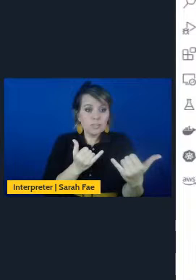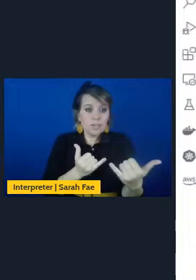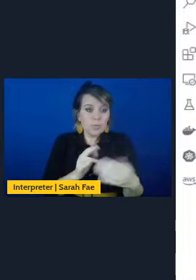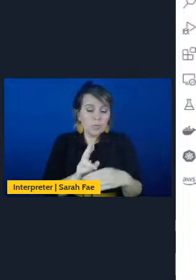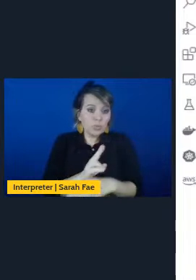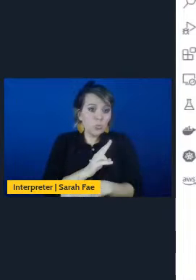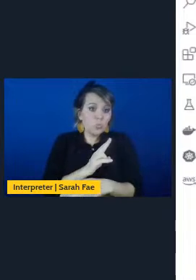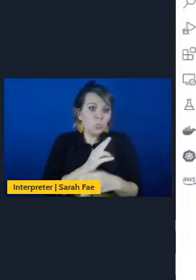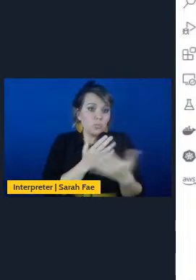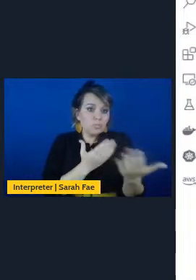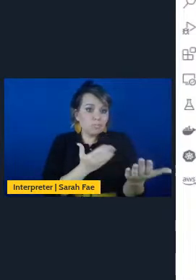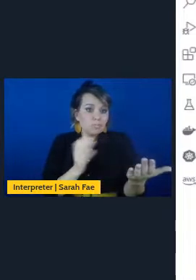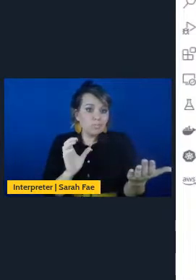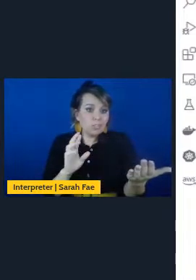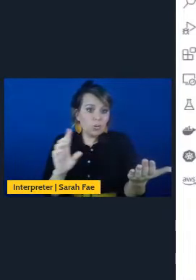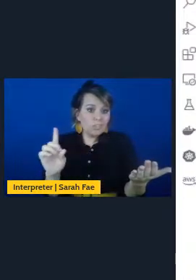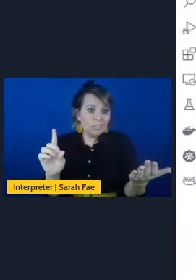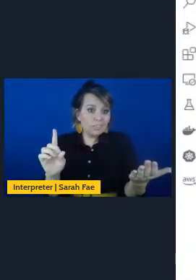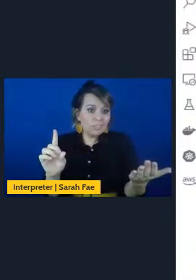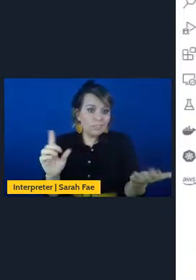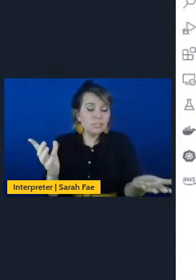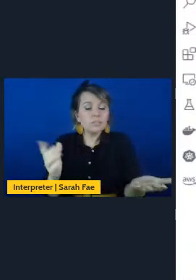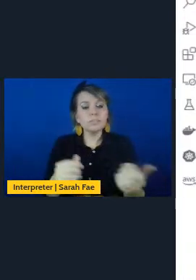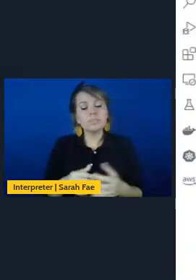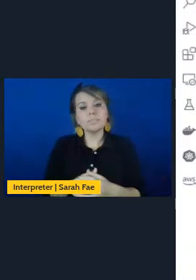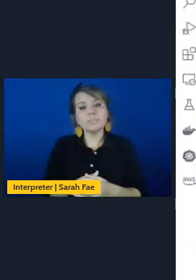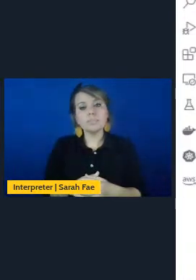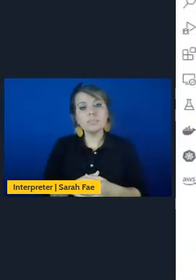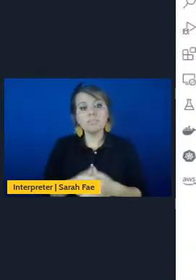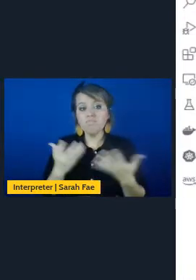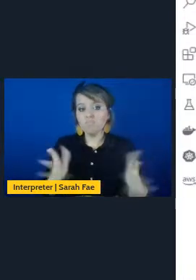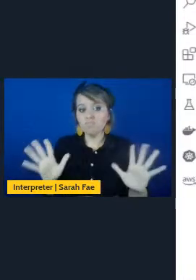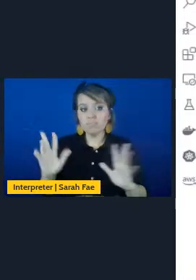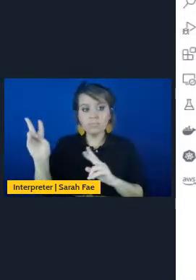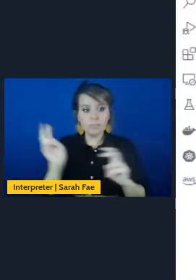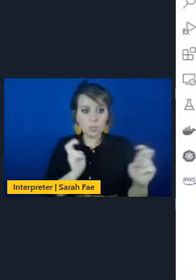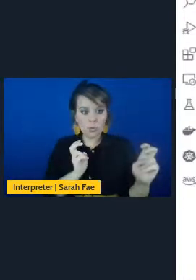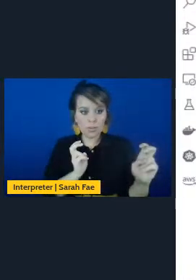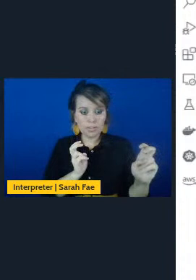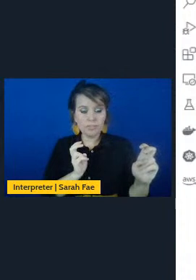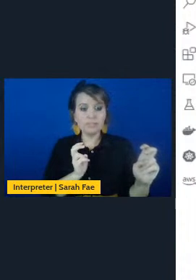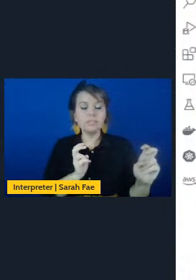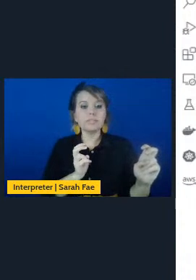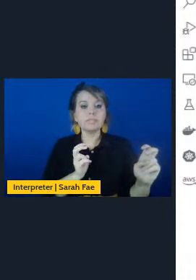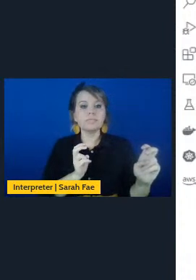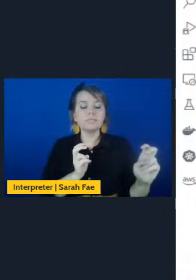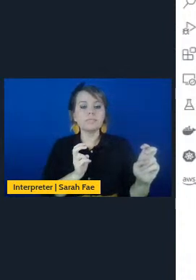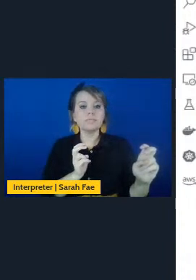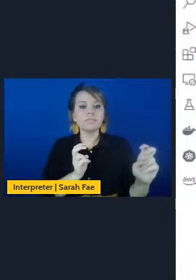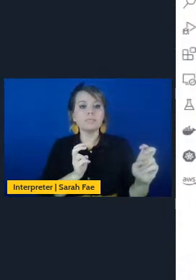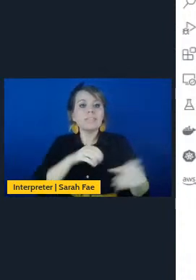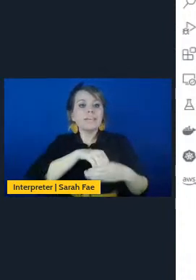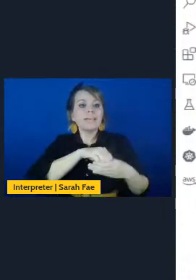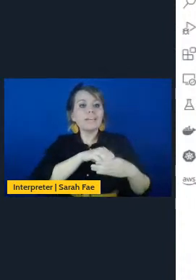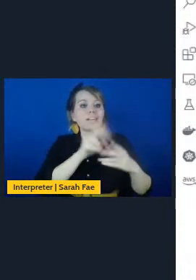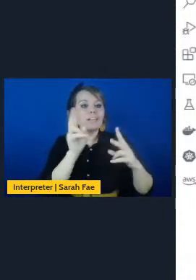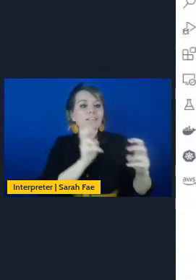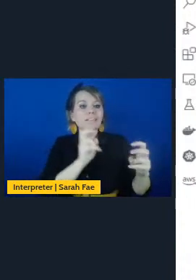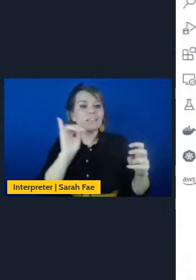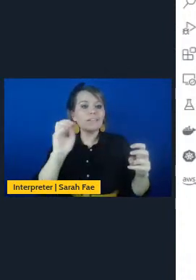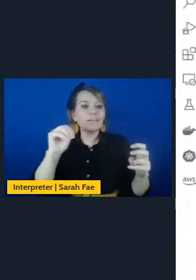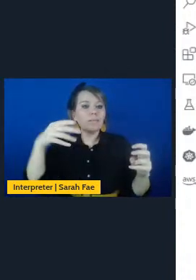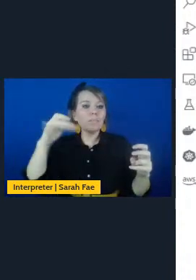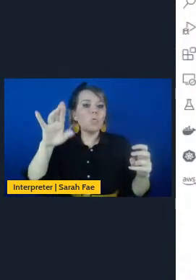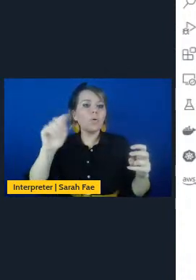used those CRDs. So after actually importing this, within the imports folder, if you see, CDK